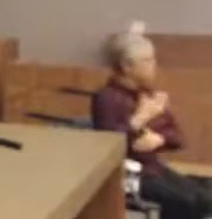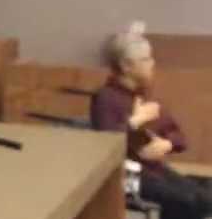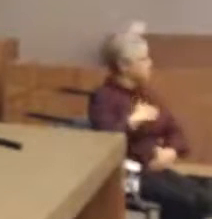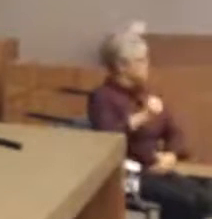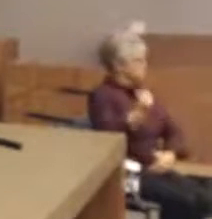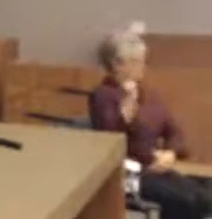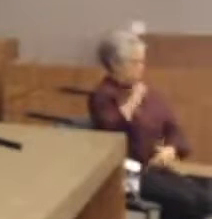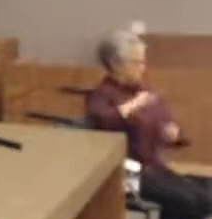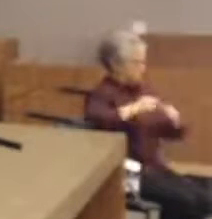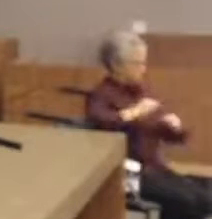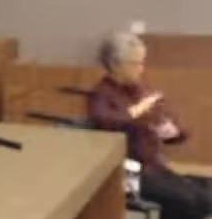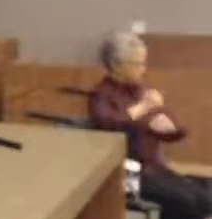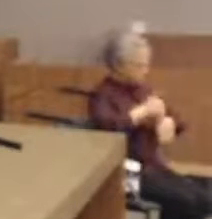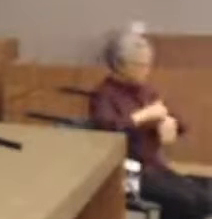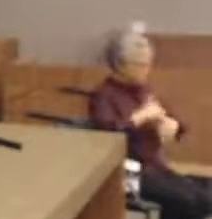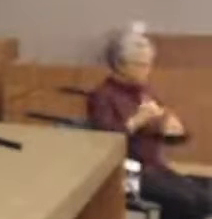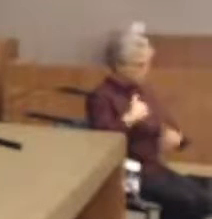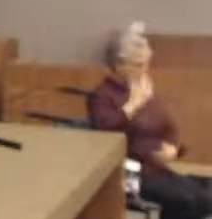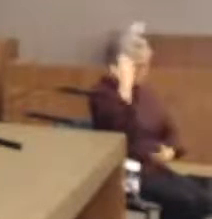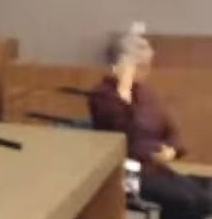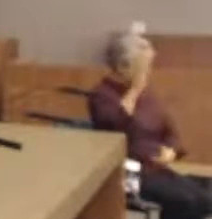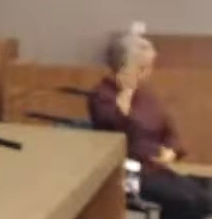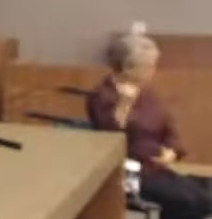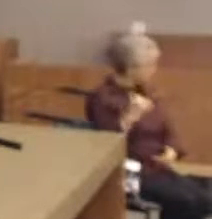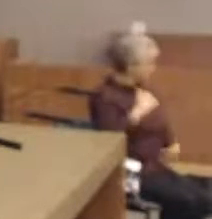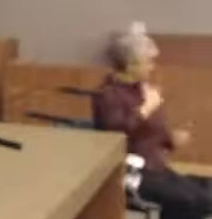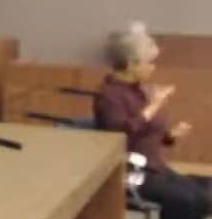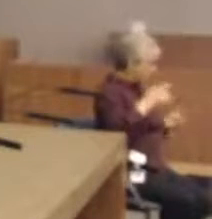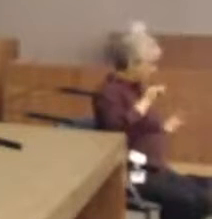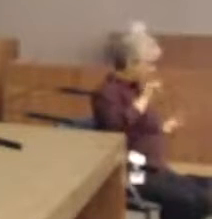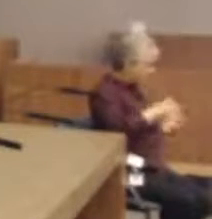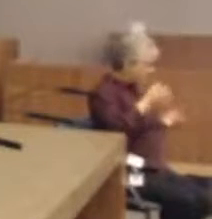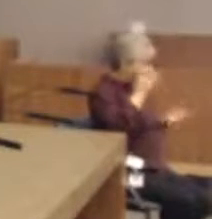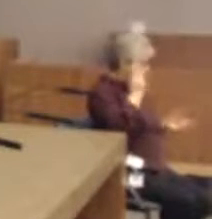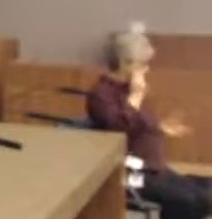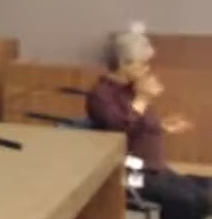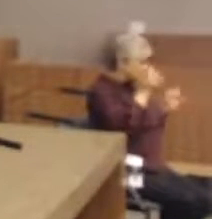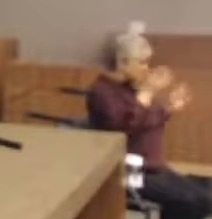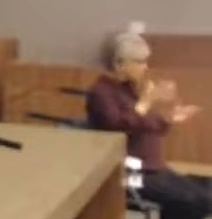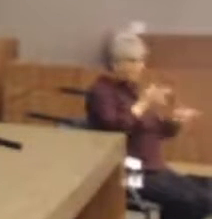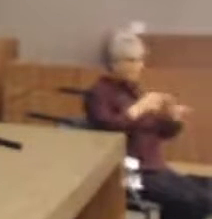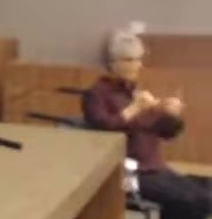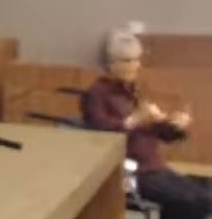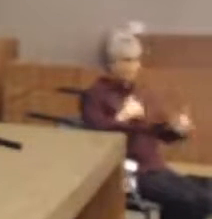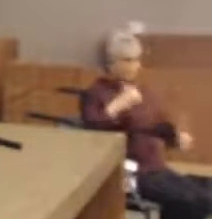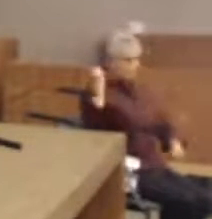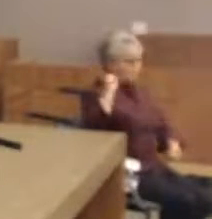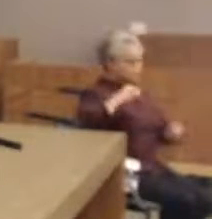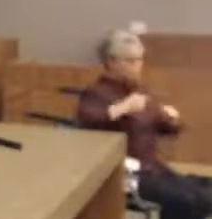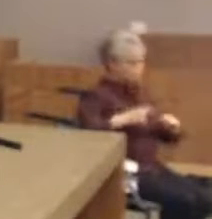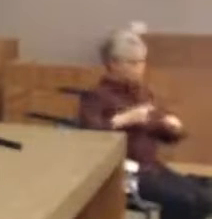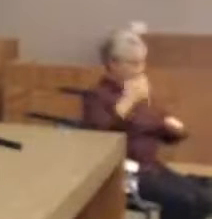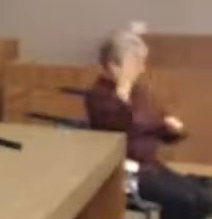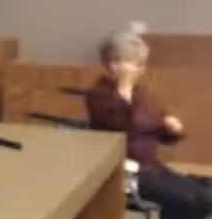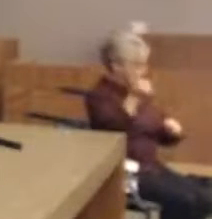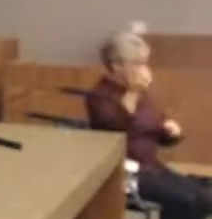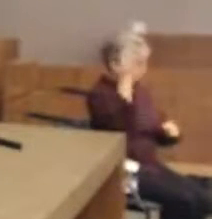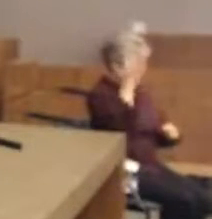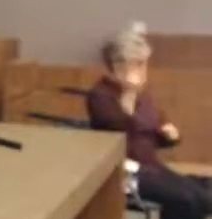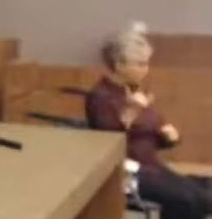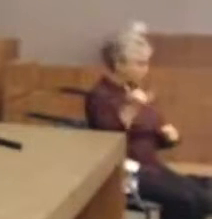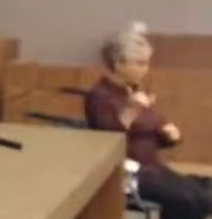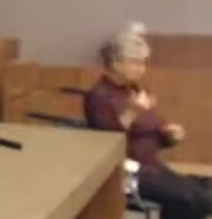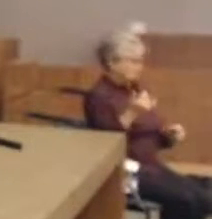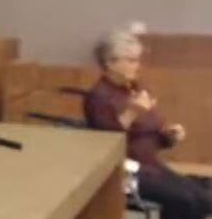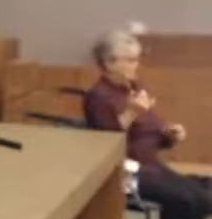this health problem. They're probably related, but they're not putting those two things together. And so things are exacerbating for them.